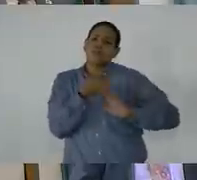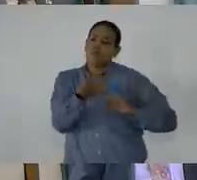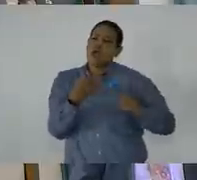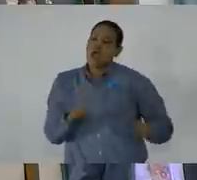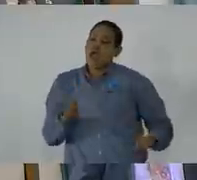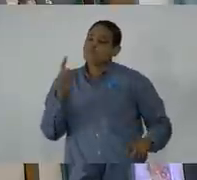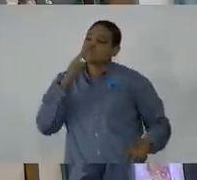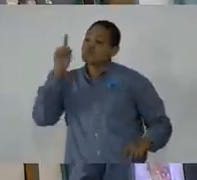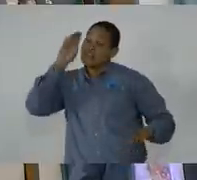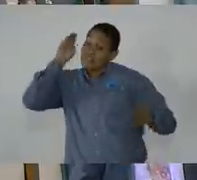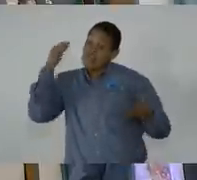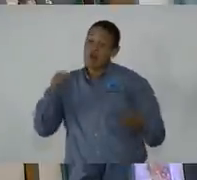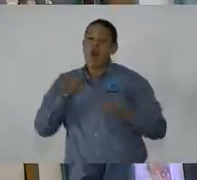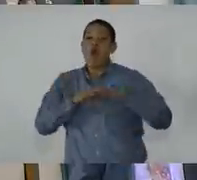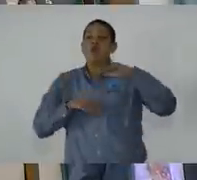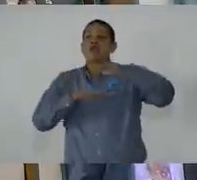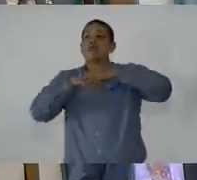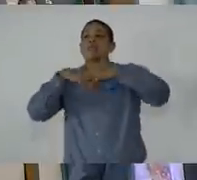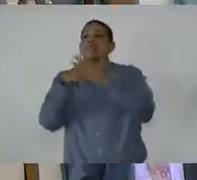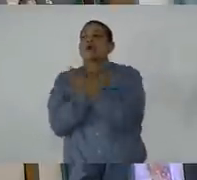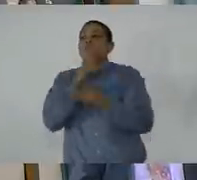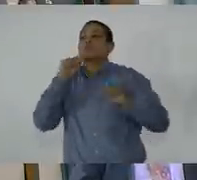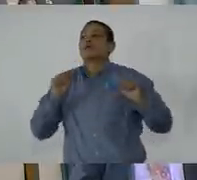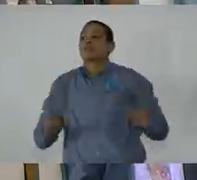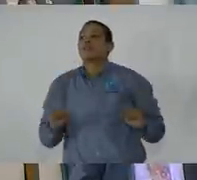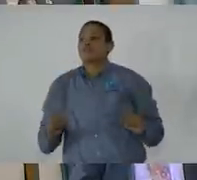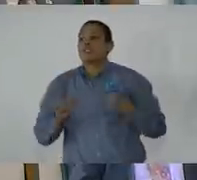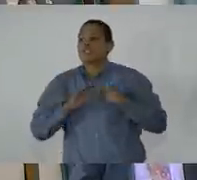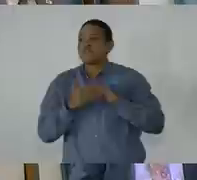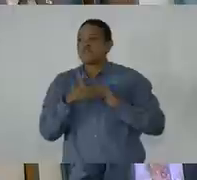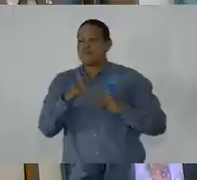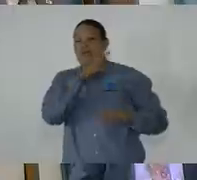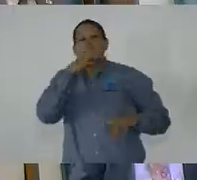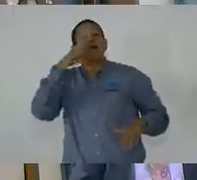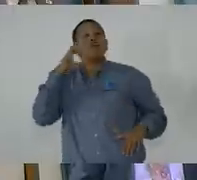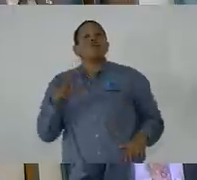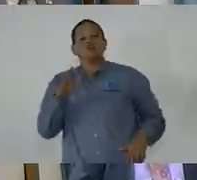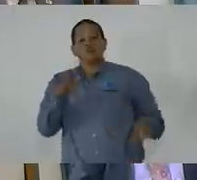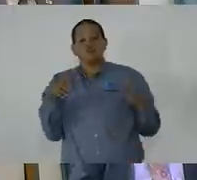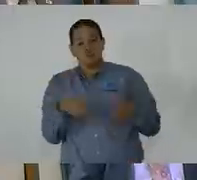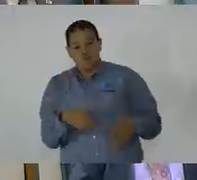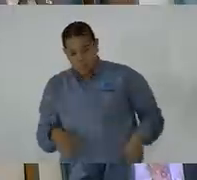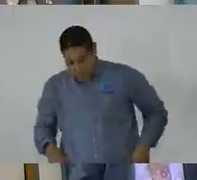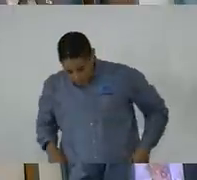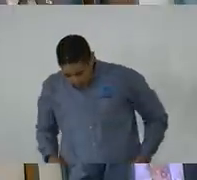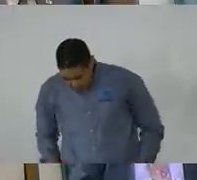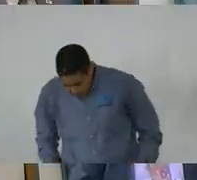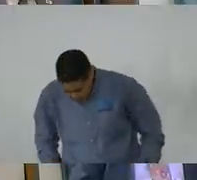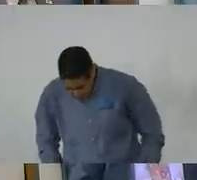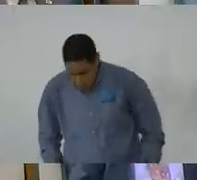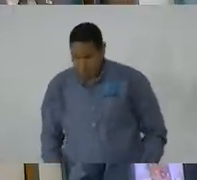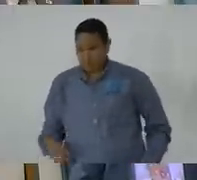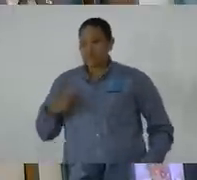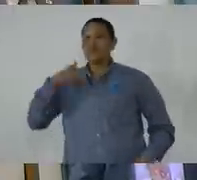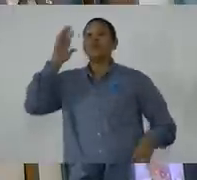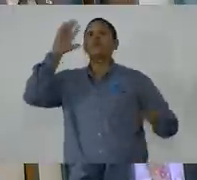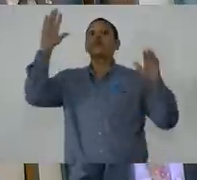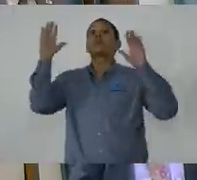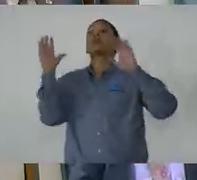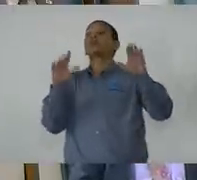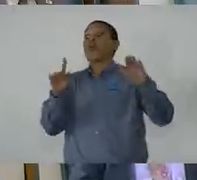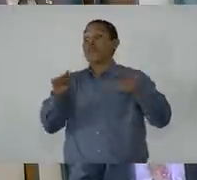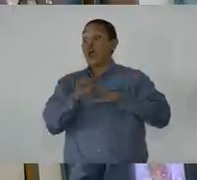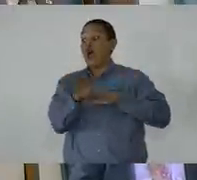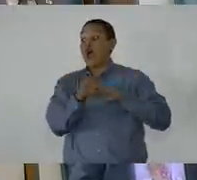to focus on maximizing the potential of our country's agricultural sector. We are going to drive that council